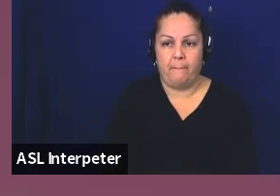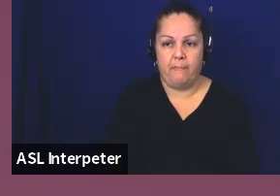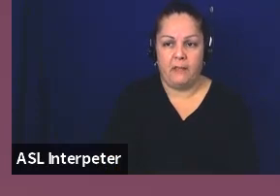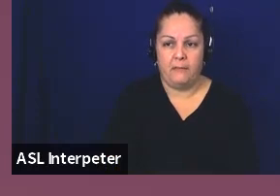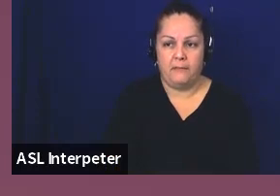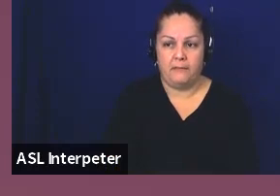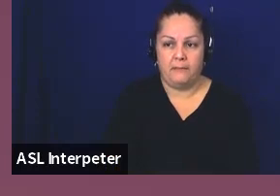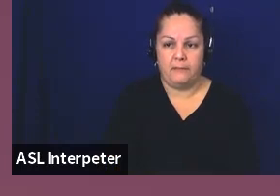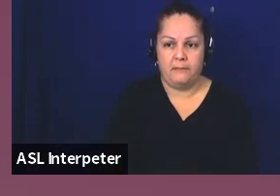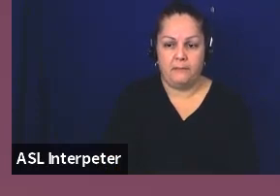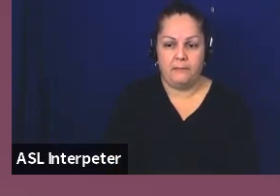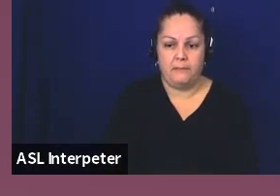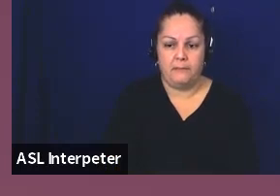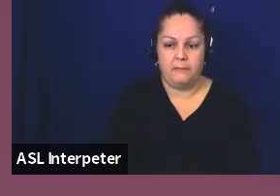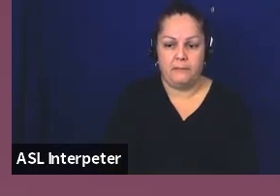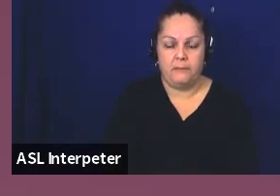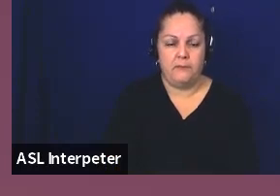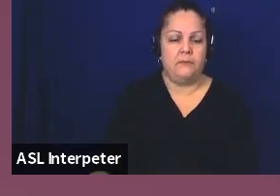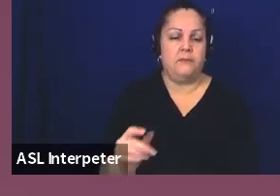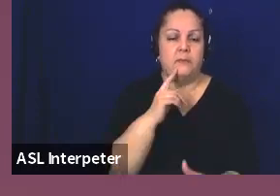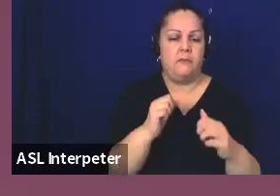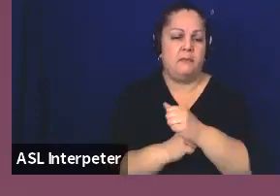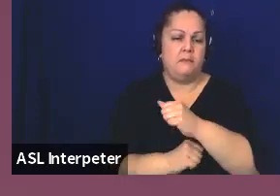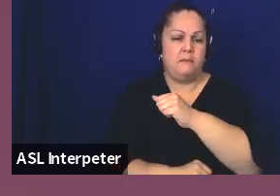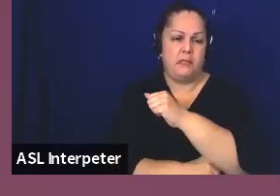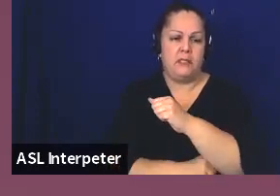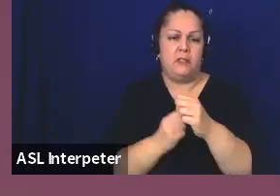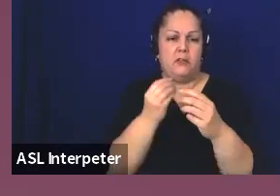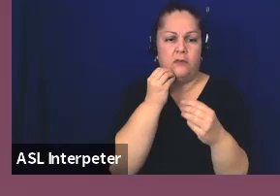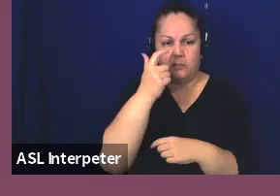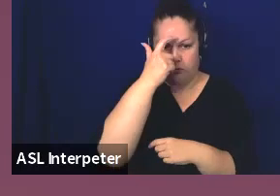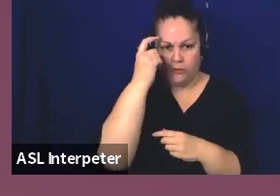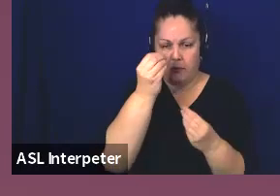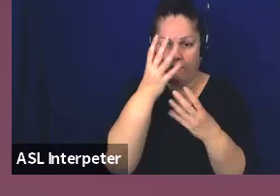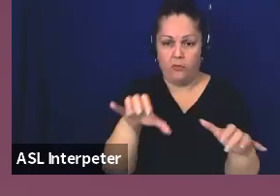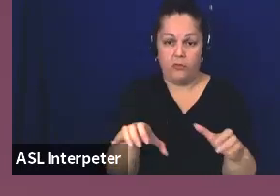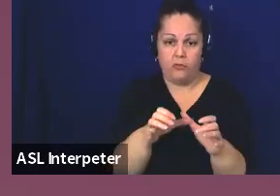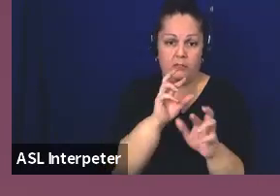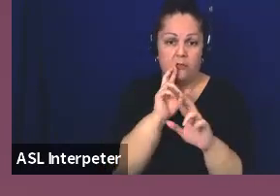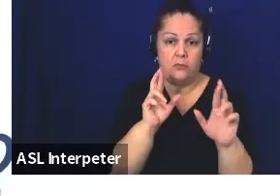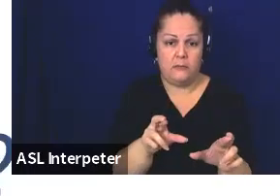So now we're going to move into the fundamentals of a trauma-informed crisis response.